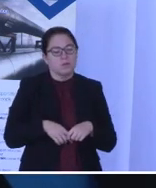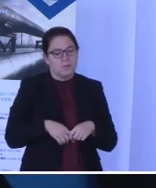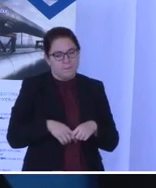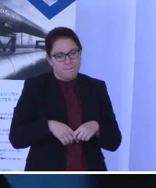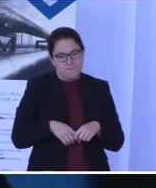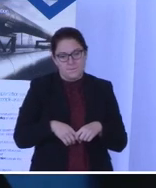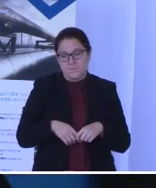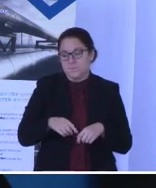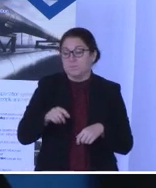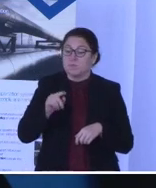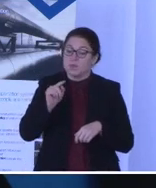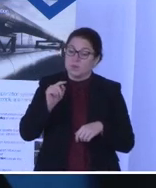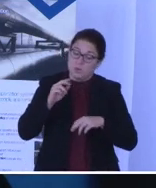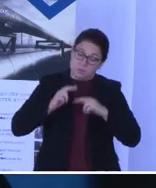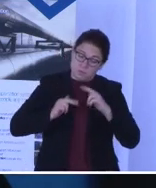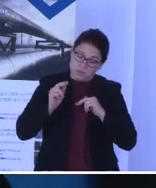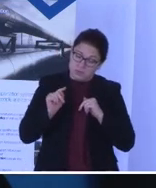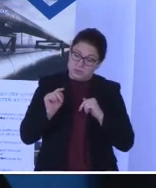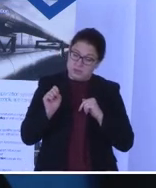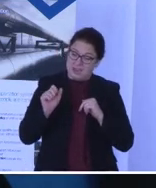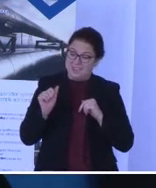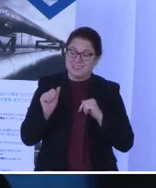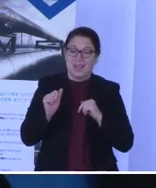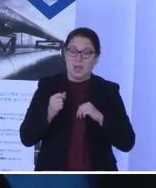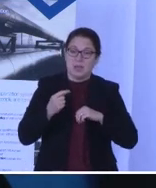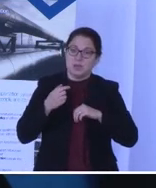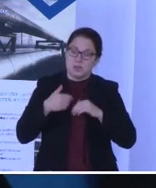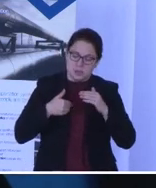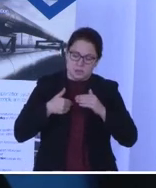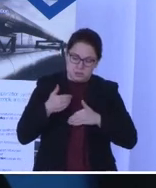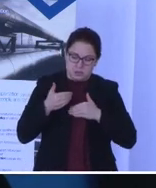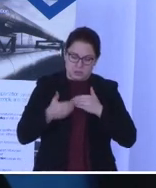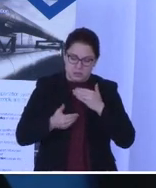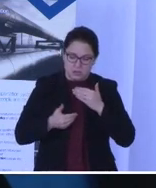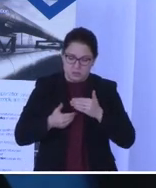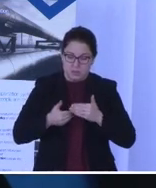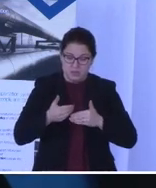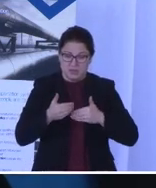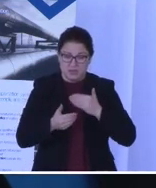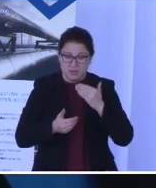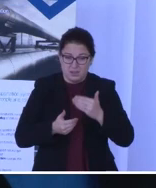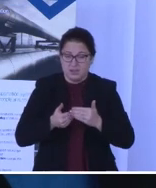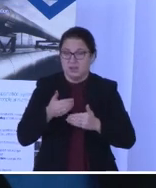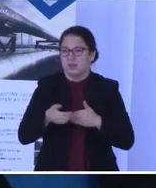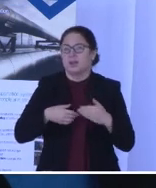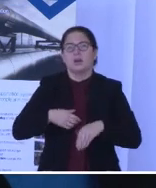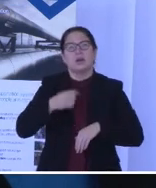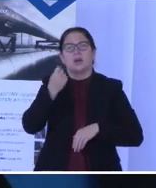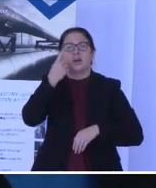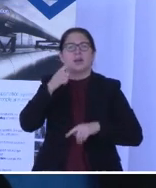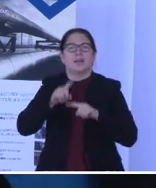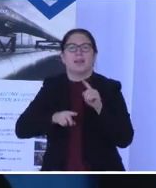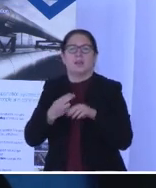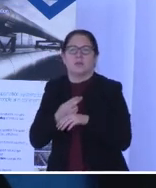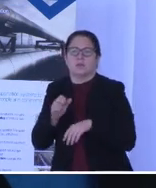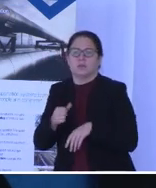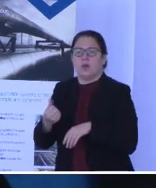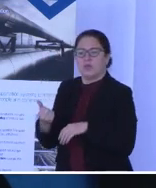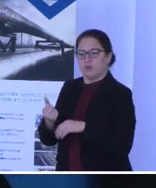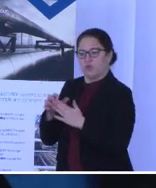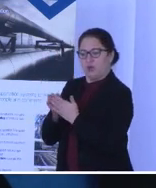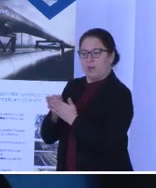a time. And those were most certainly incredibly busy days to meet the legislative mandate to federalize